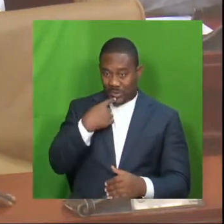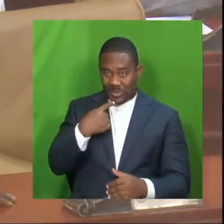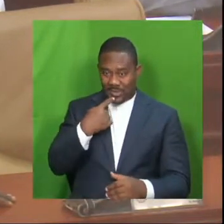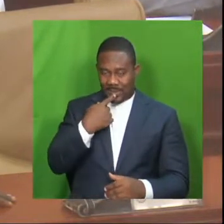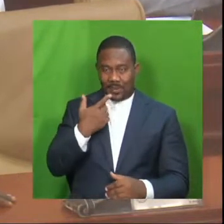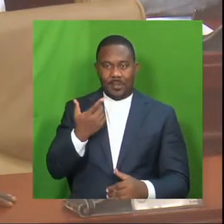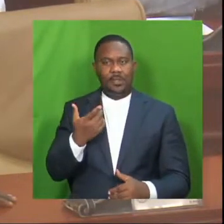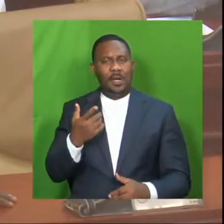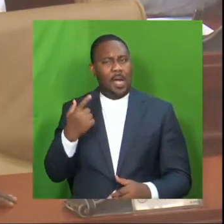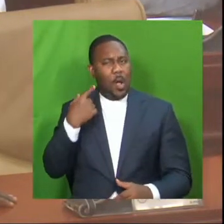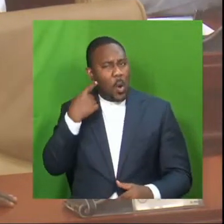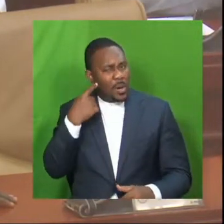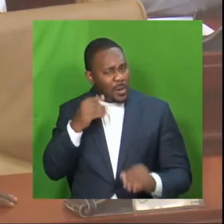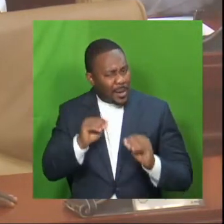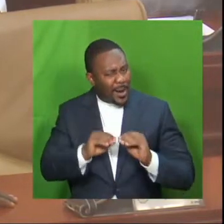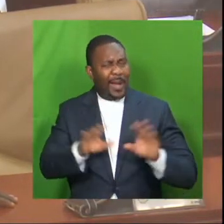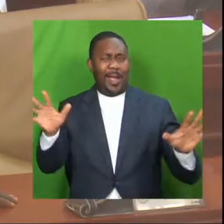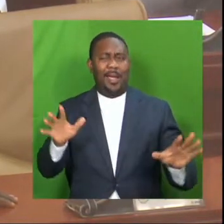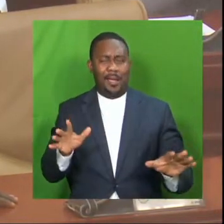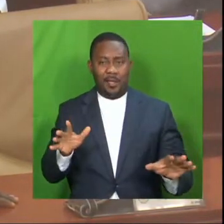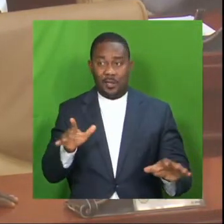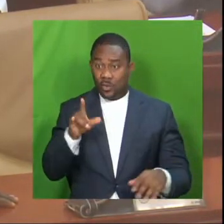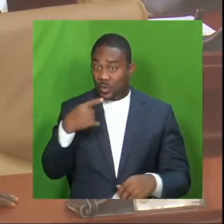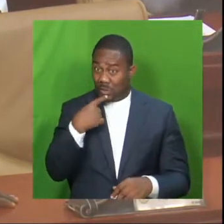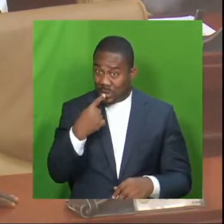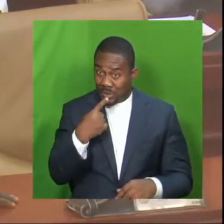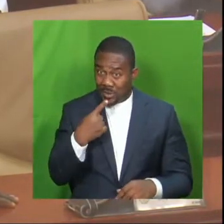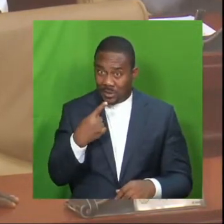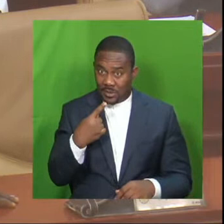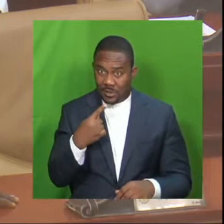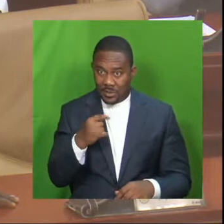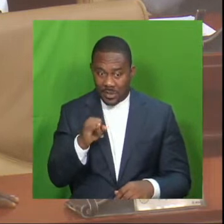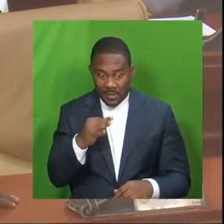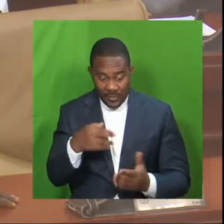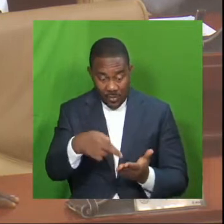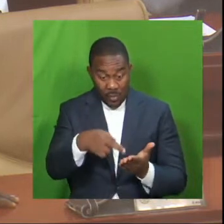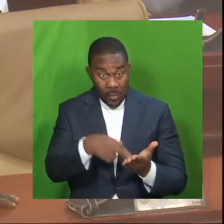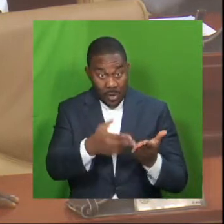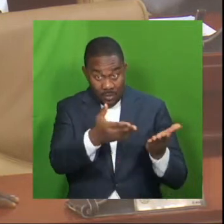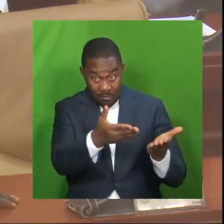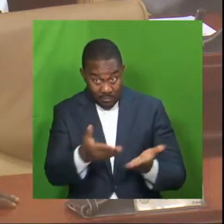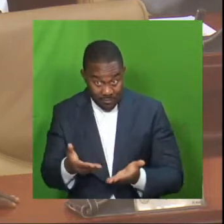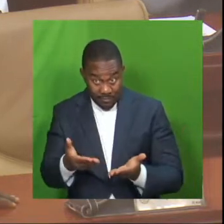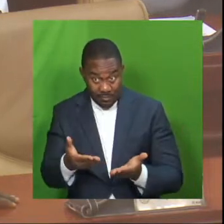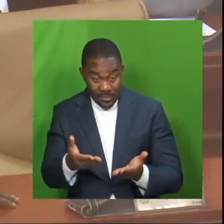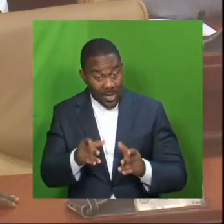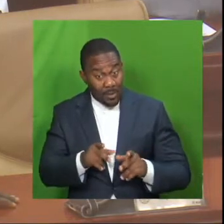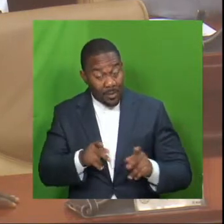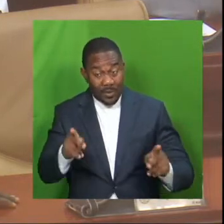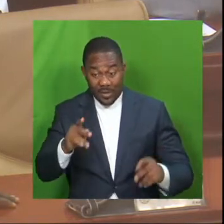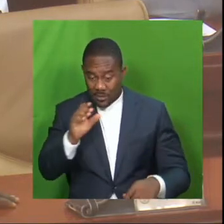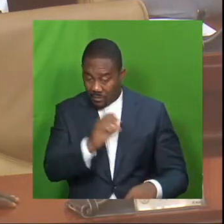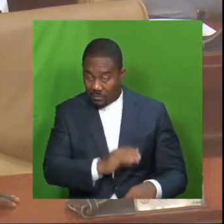you specifically state that upon submission of the report by the Privileges Committee, the House would take